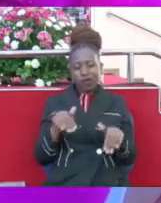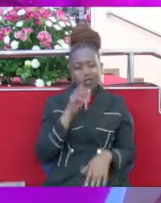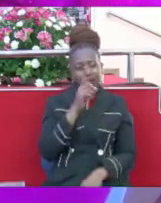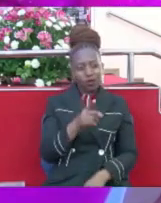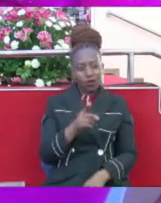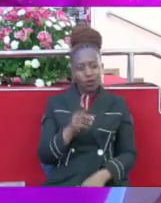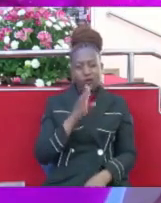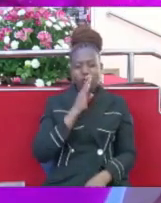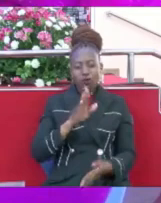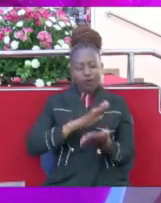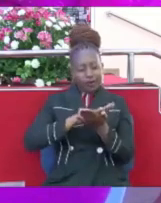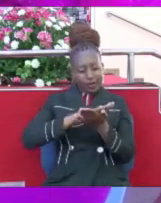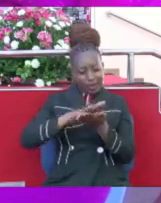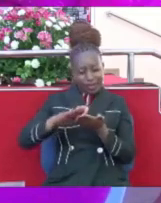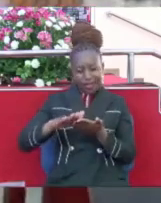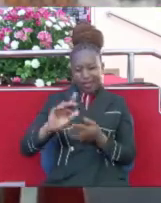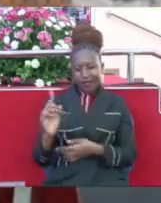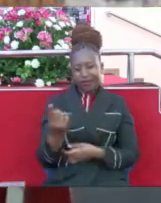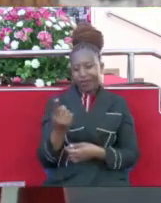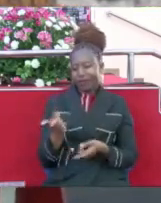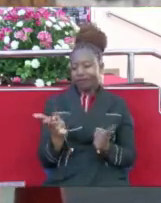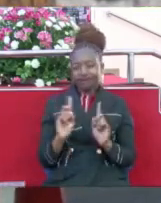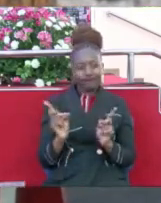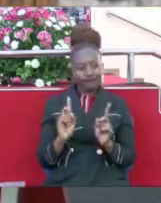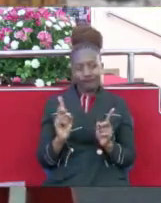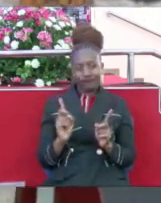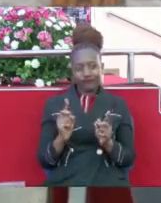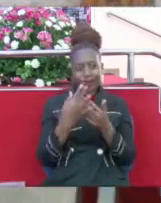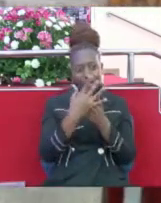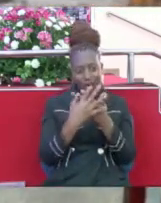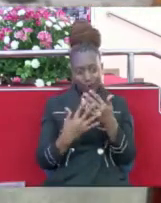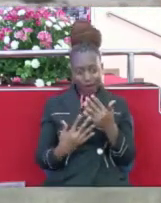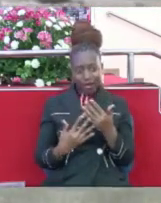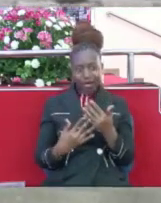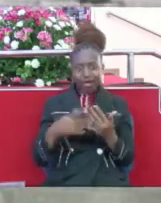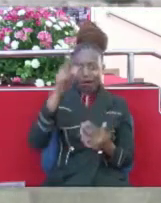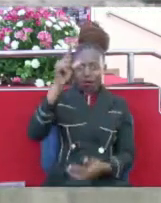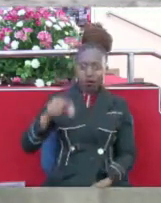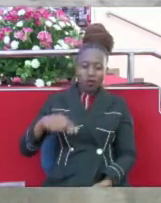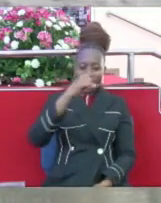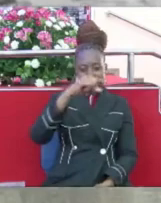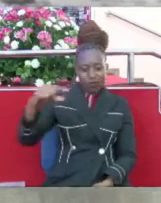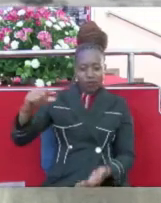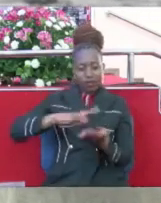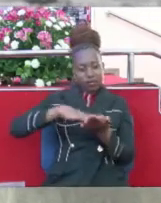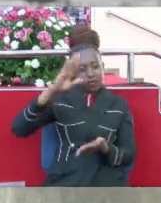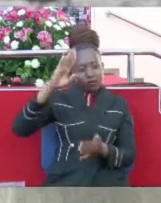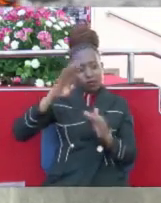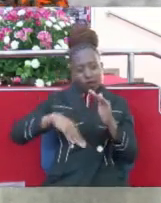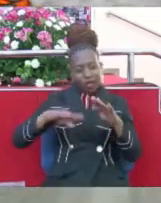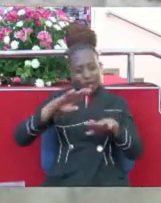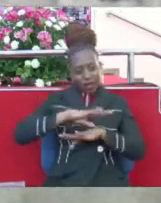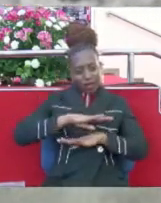you come. The blood that was shed at the cross of Calvary is more than enough. And so